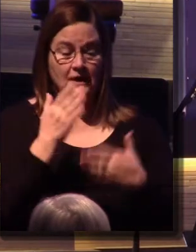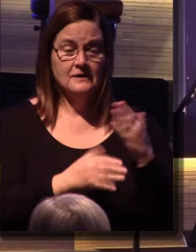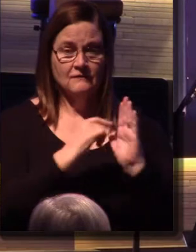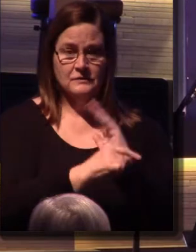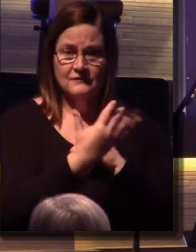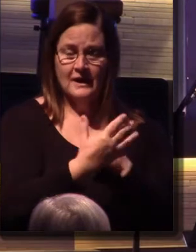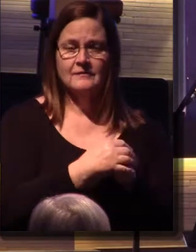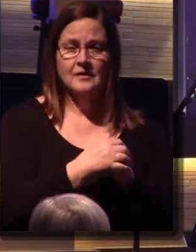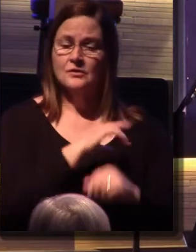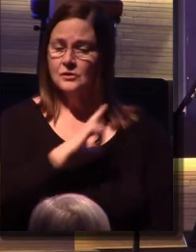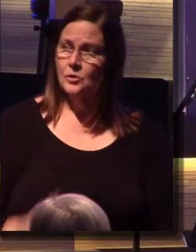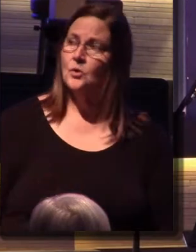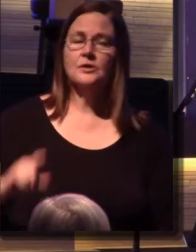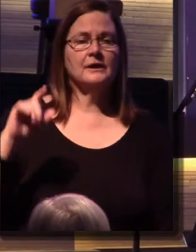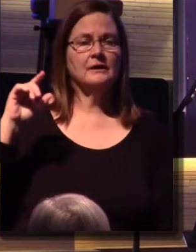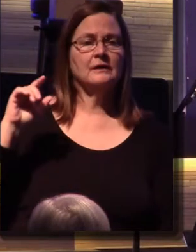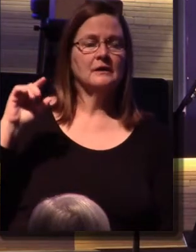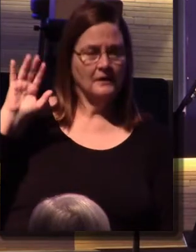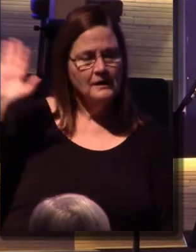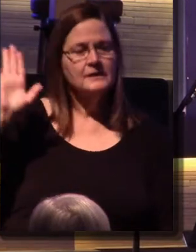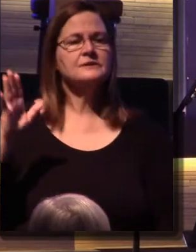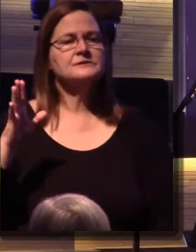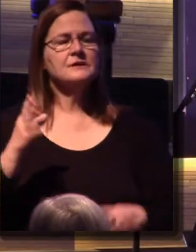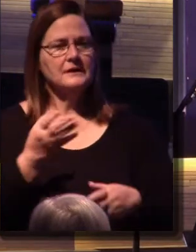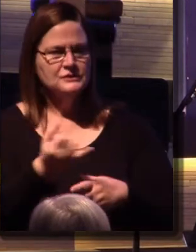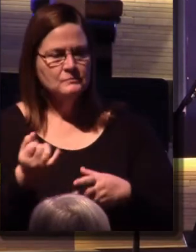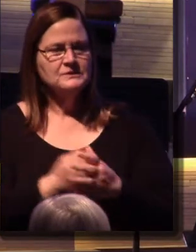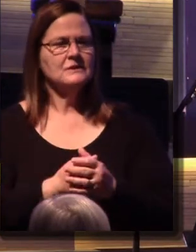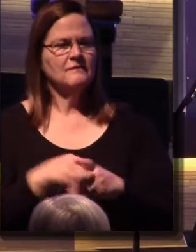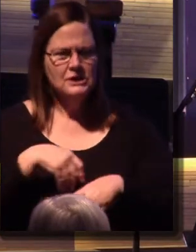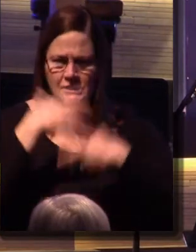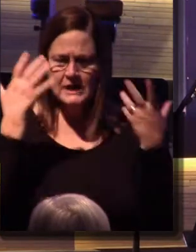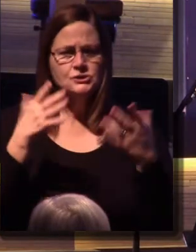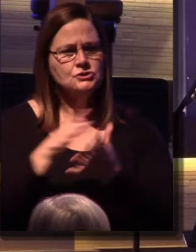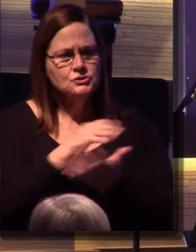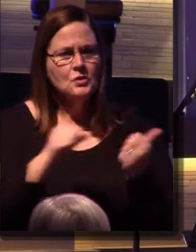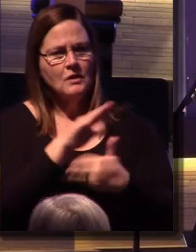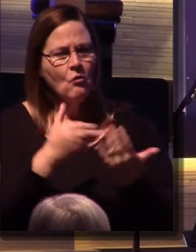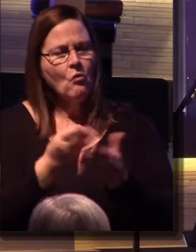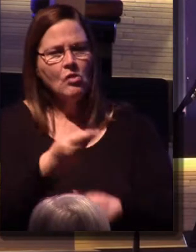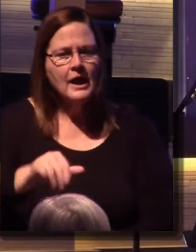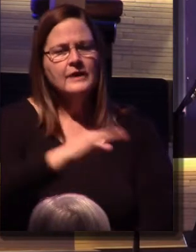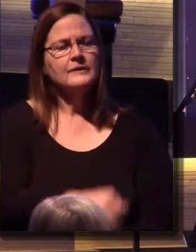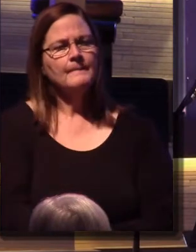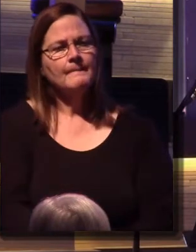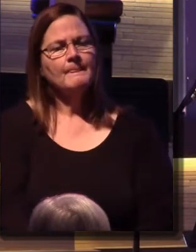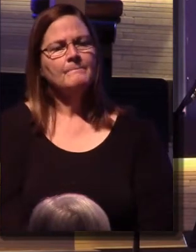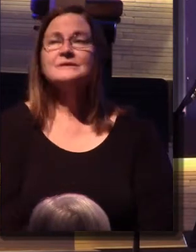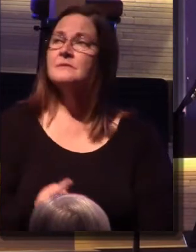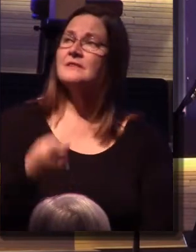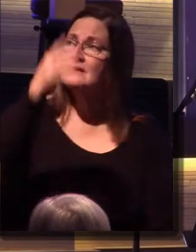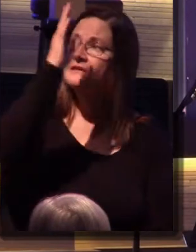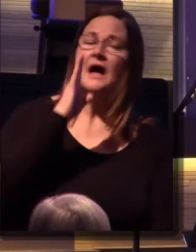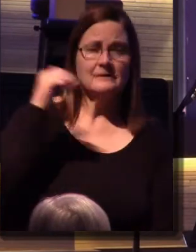the end of verse 5, it says, the Lord and his instruments of indignation to destroy the whole land. And so